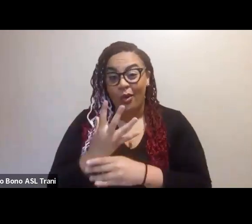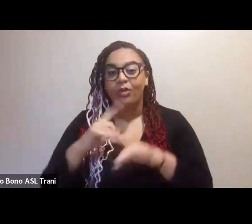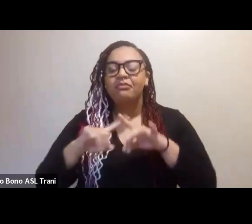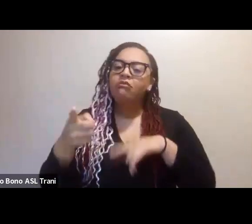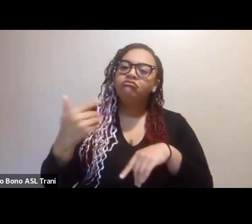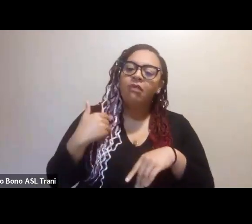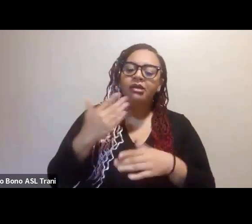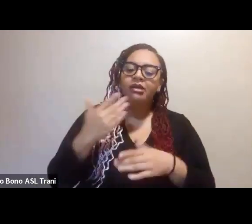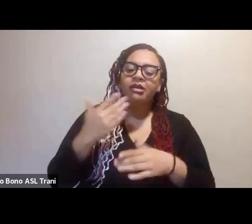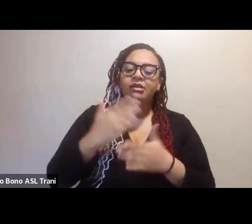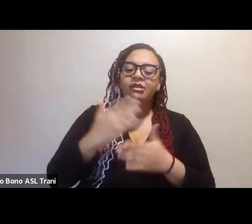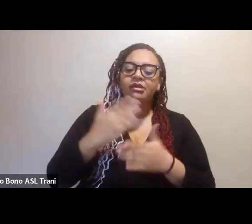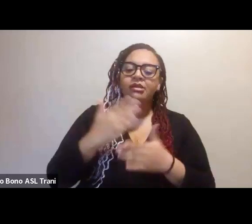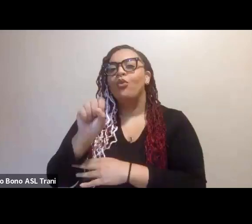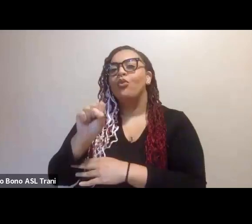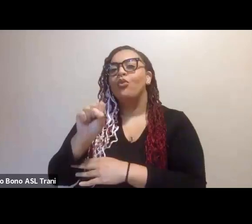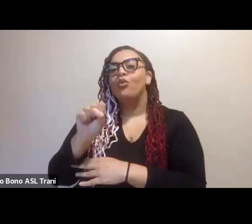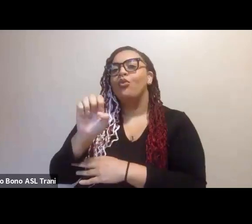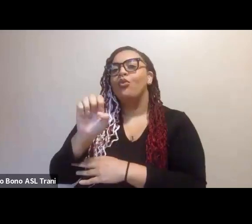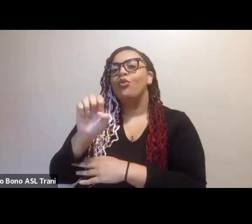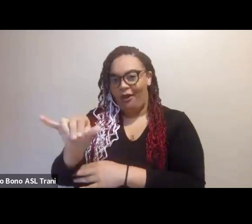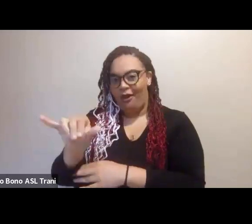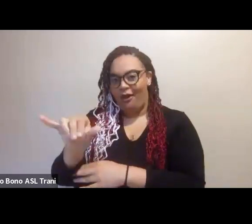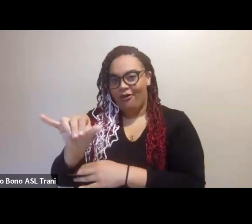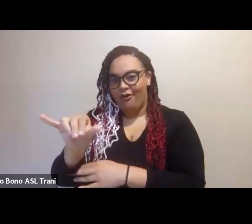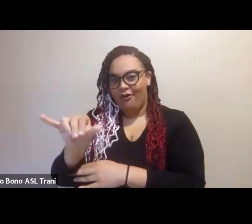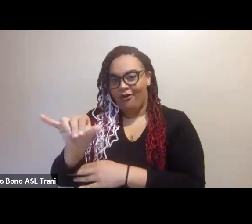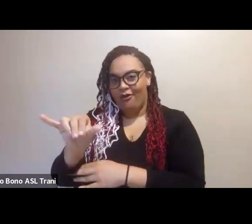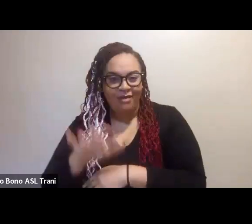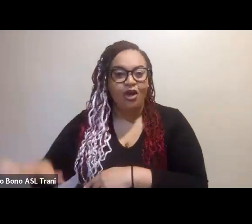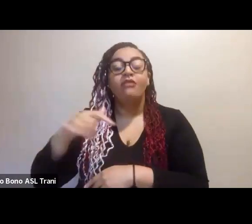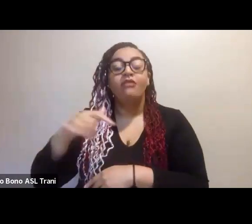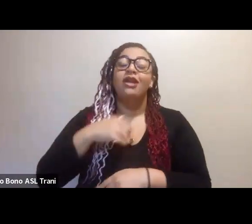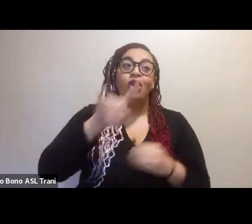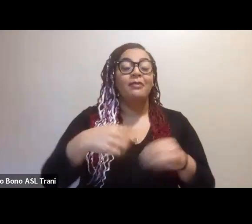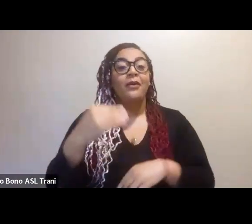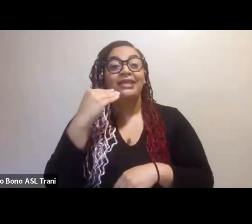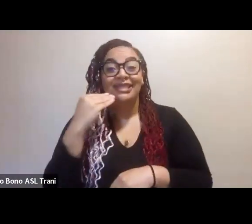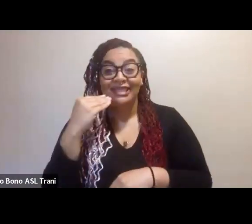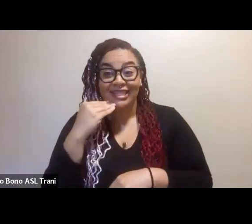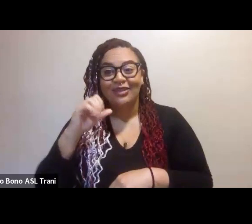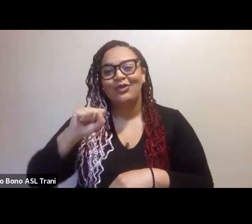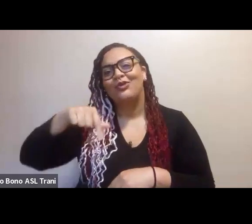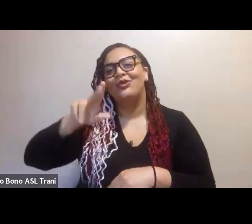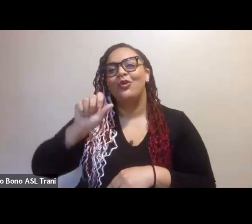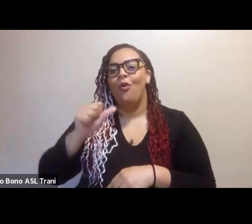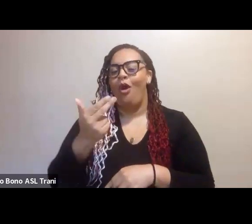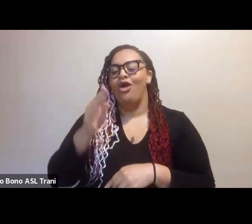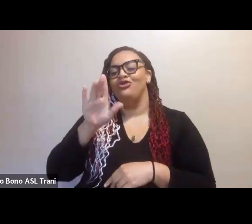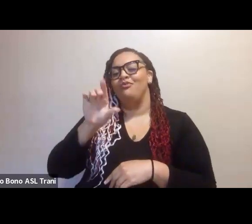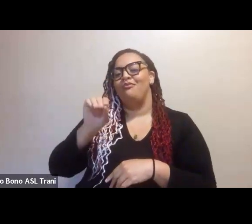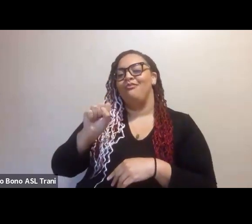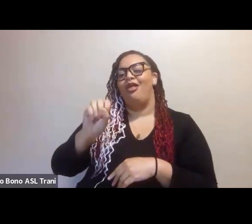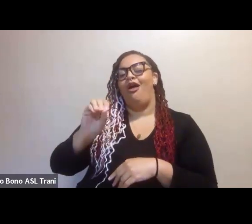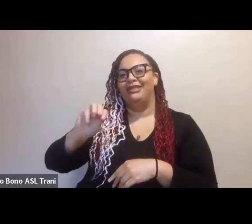some rosemary blossoms in her backyard. And I talked about eating squash blossoms, stuff them with ricotta cheese and fried a little bit, which